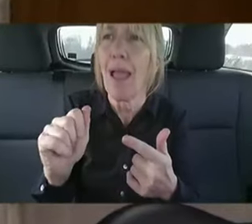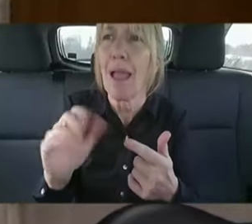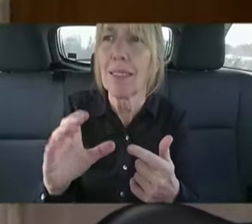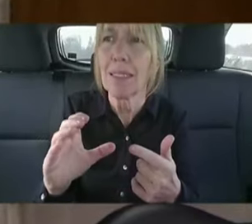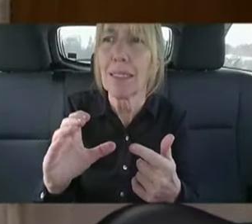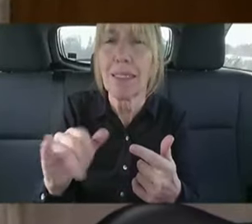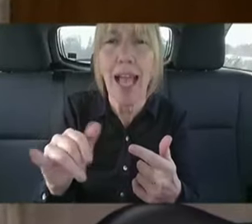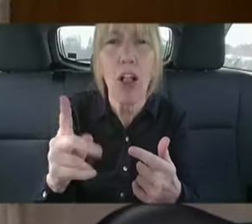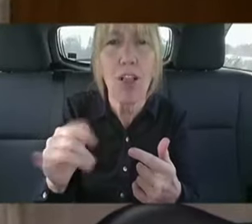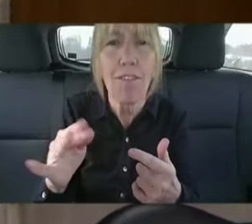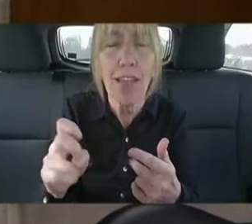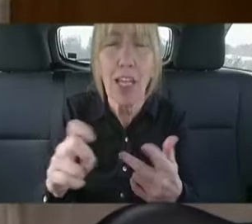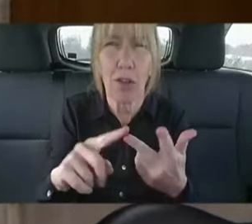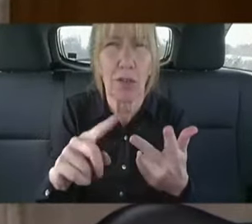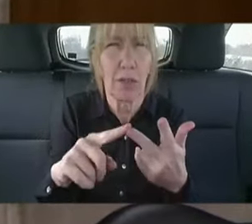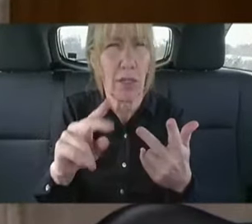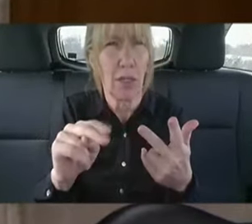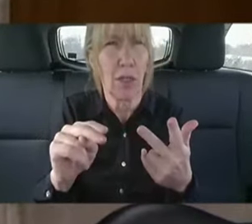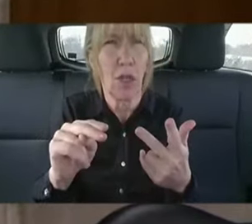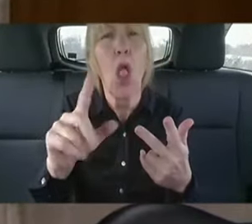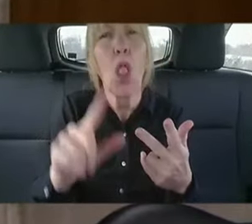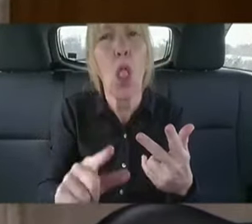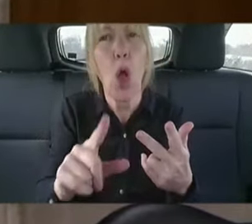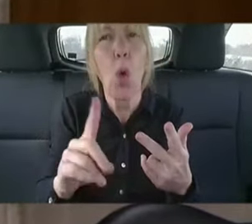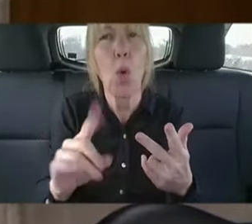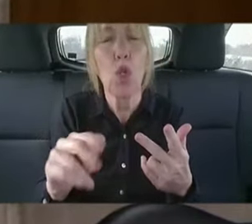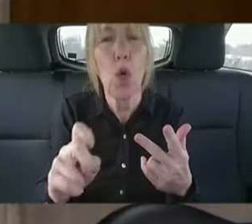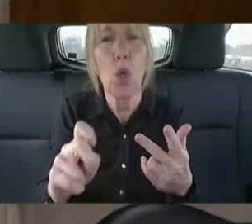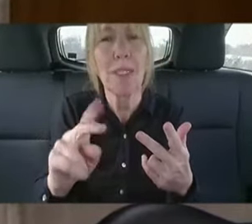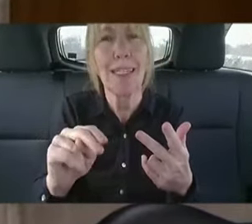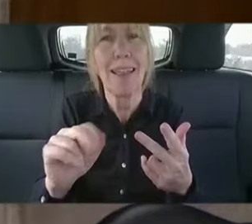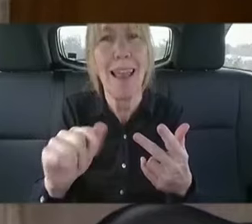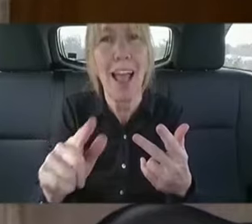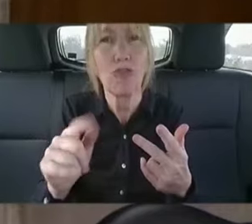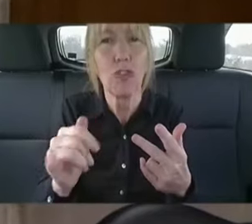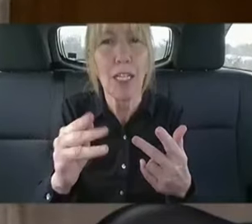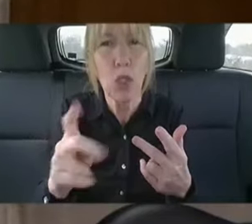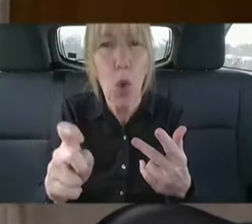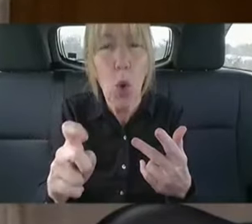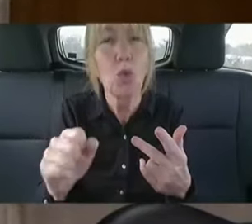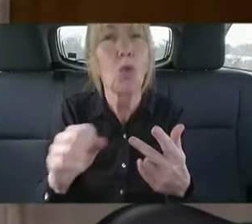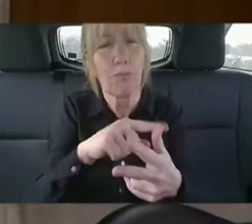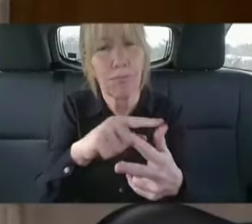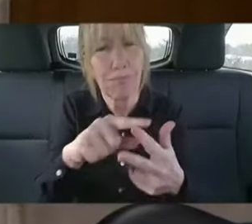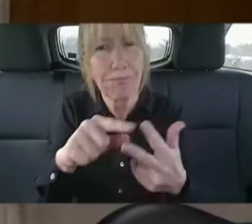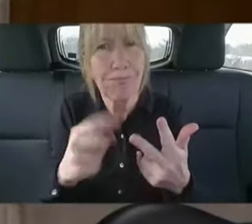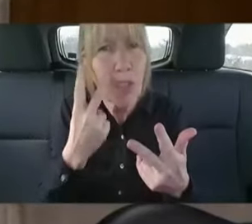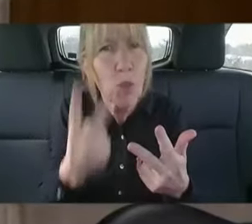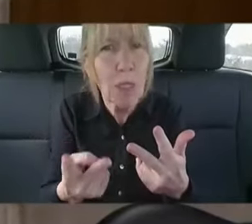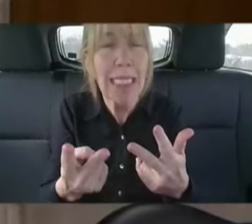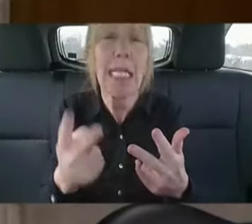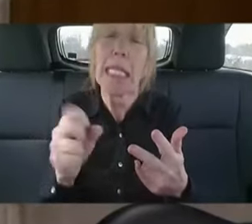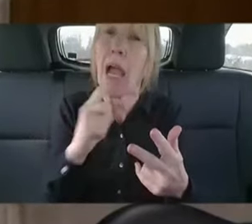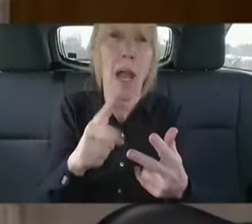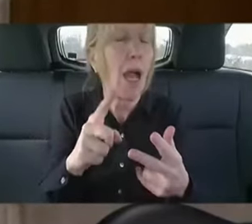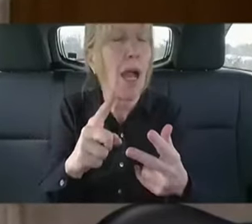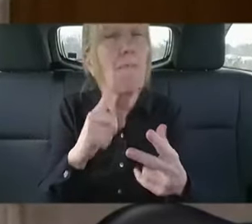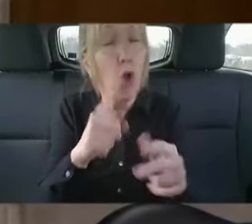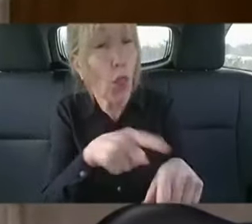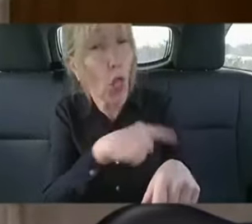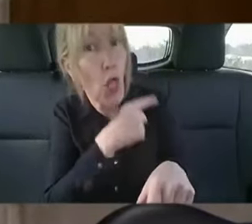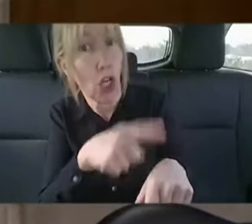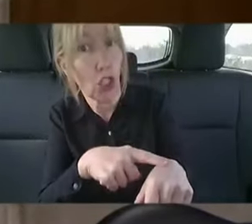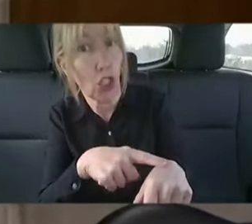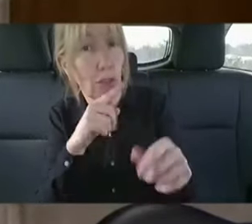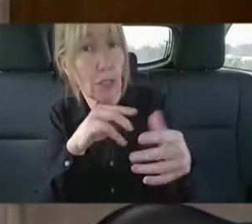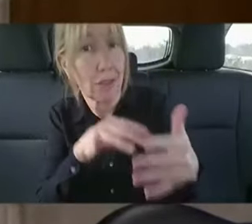Neurontin? Low-dose naltrexone. Naltrexone as well, just to see. And yes, I'm all for the longitudinals, but